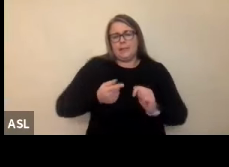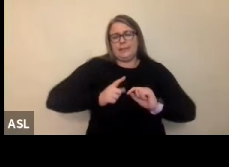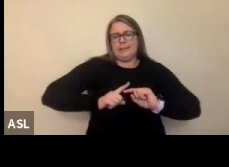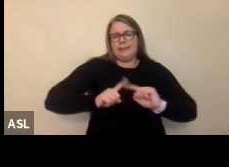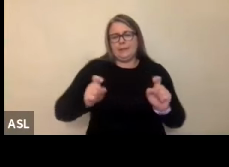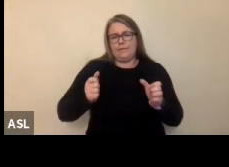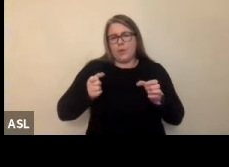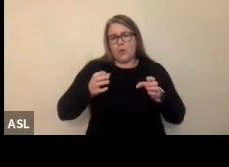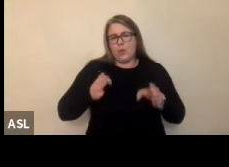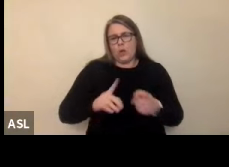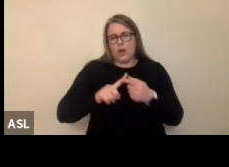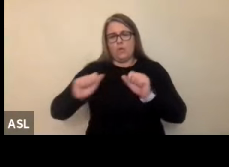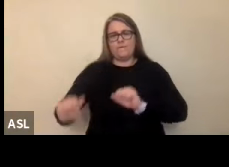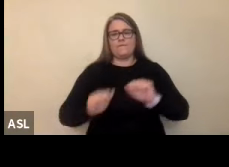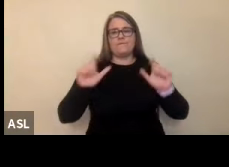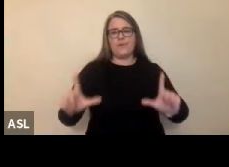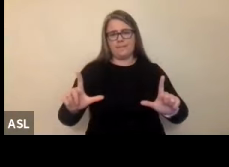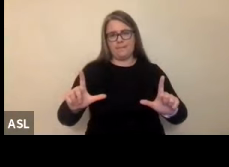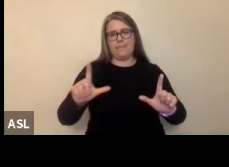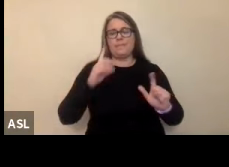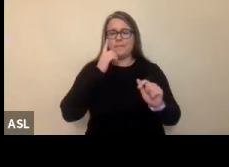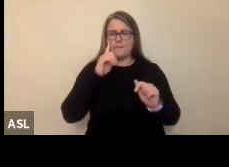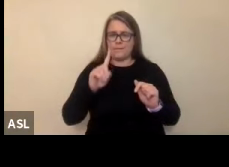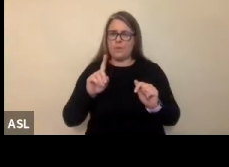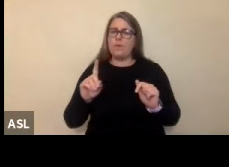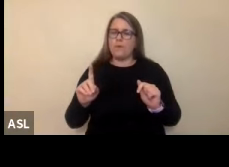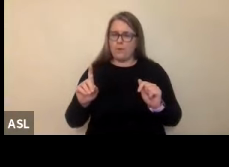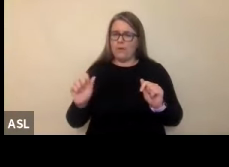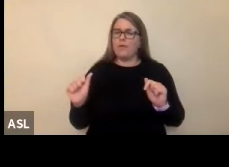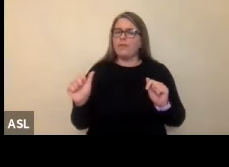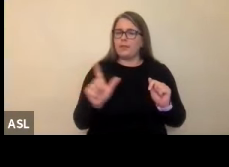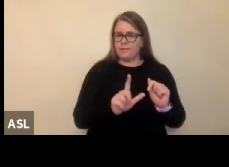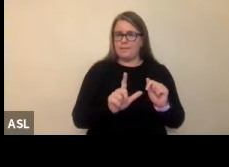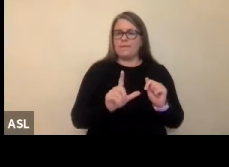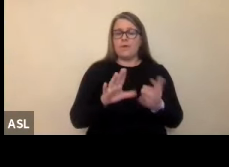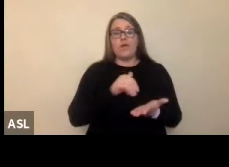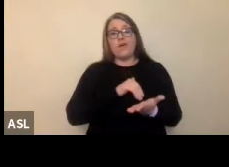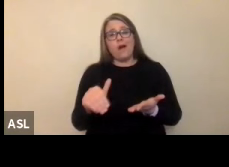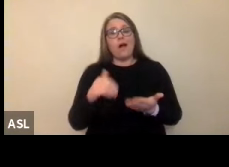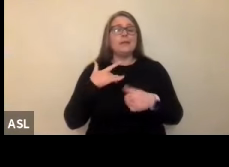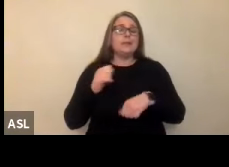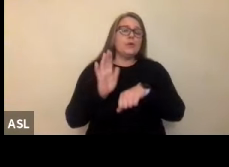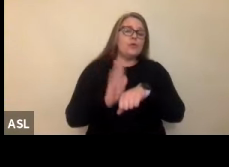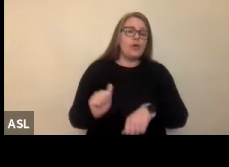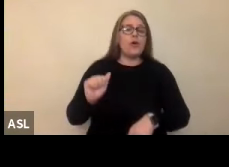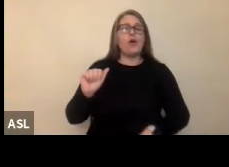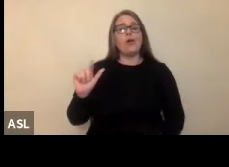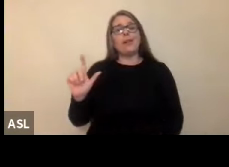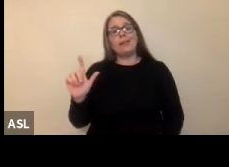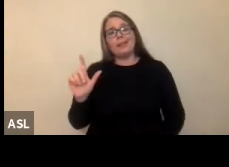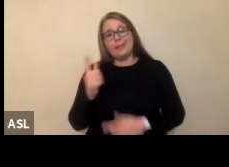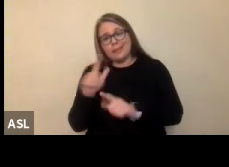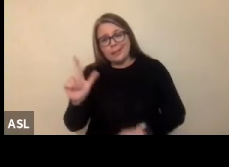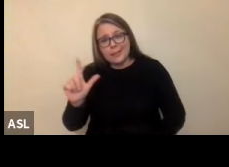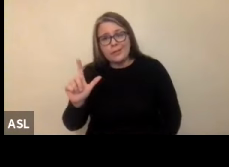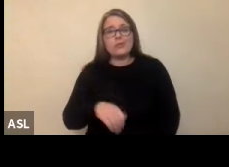think about, in part because I think democracy is often a call of liberals and mainstream Democrats as a way to quiet our